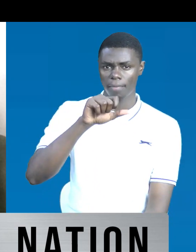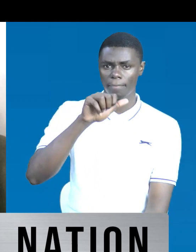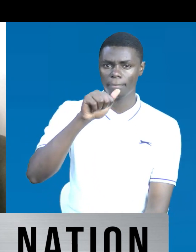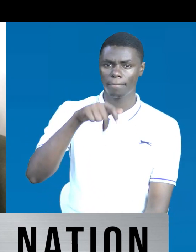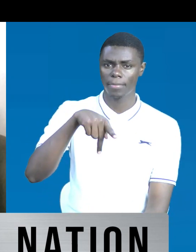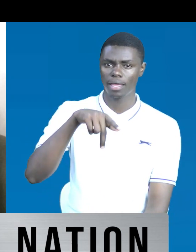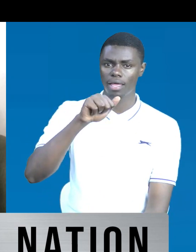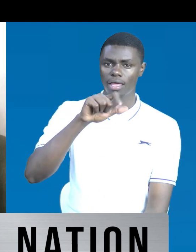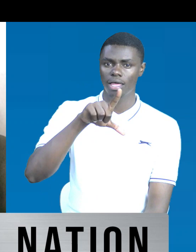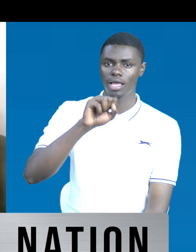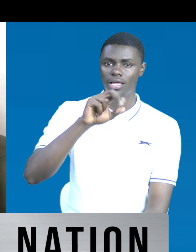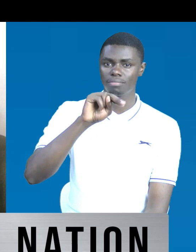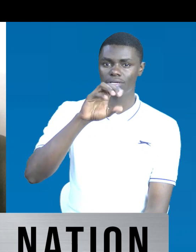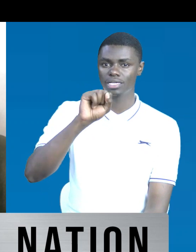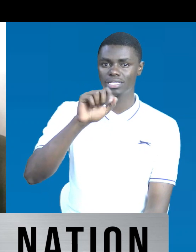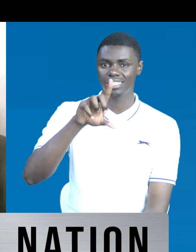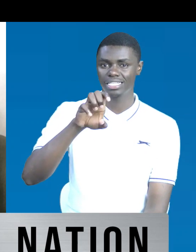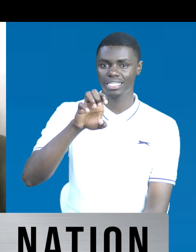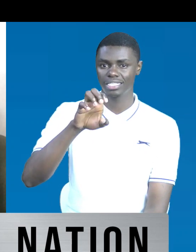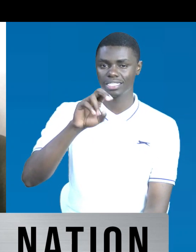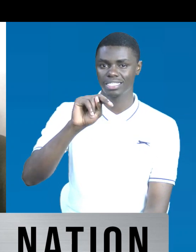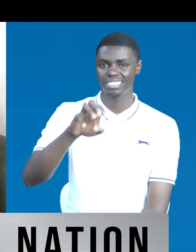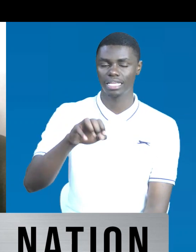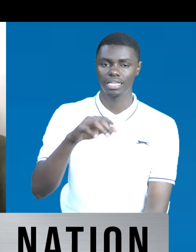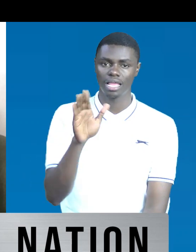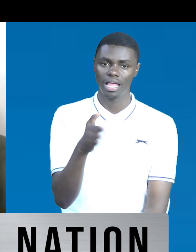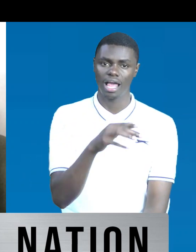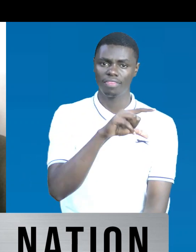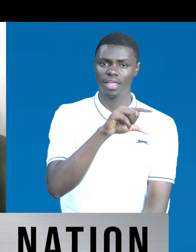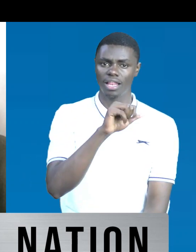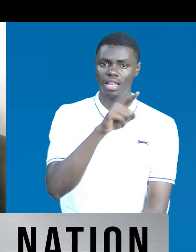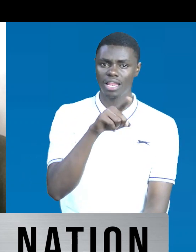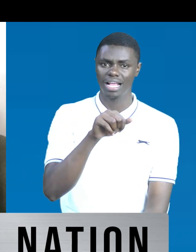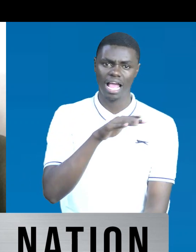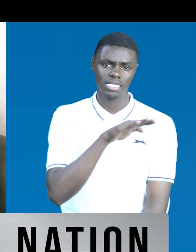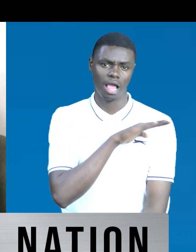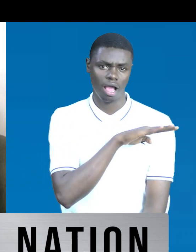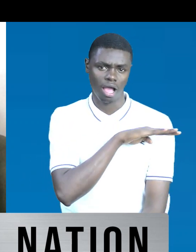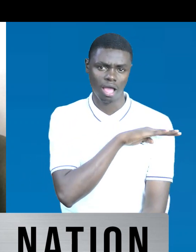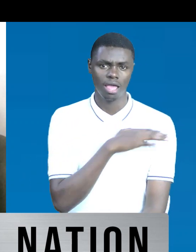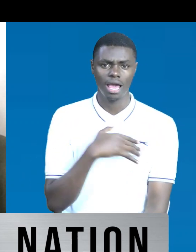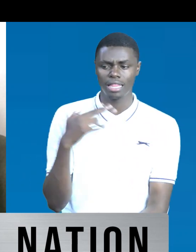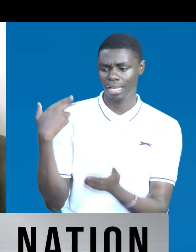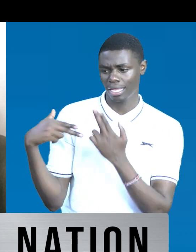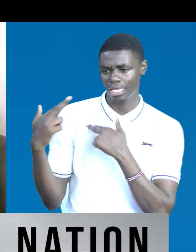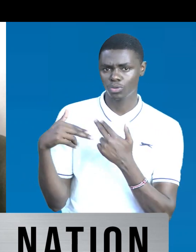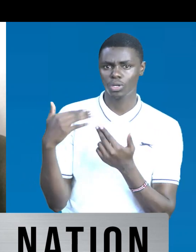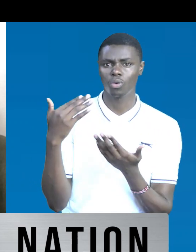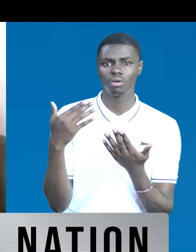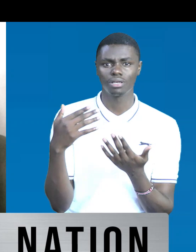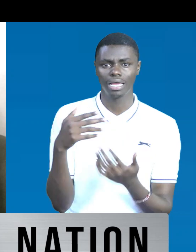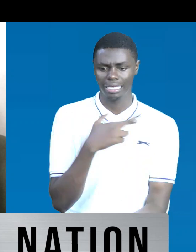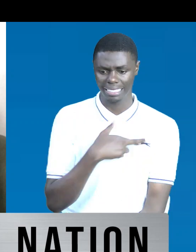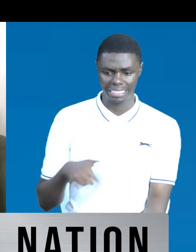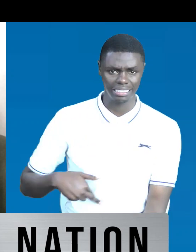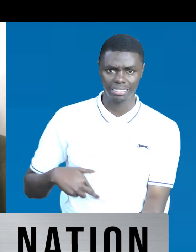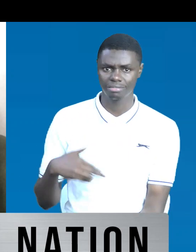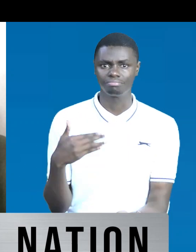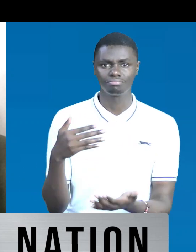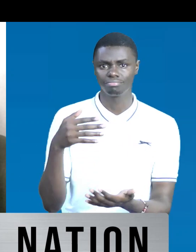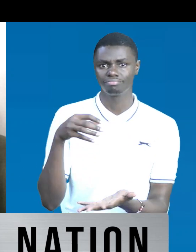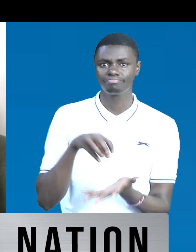Gaza Strip, and all those things, and religious entitlement of historical sites and that. I mean,